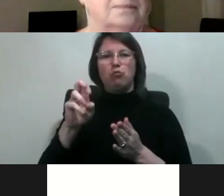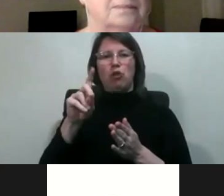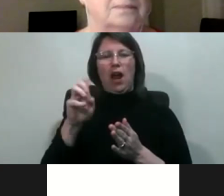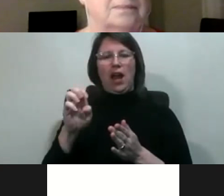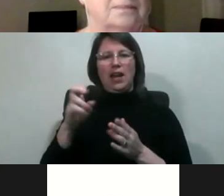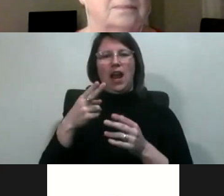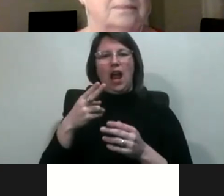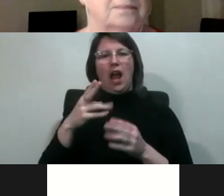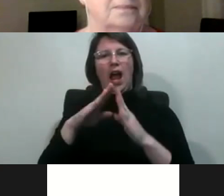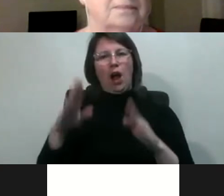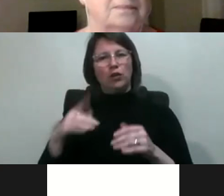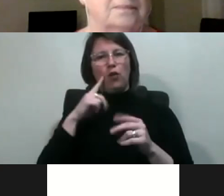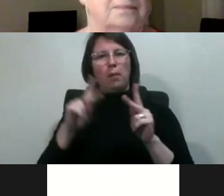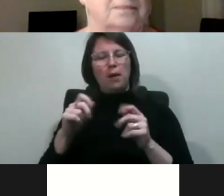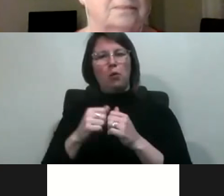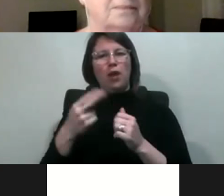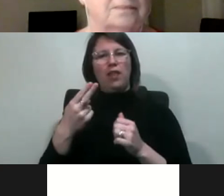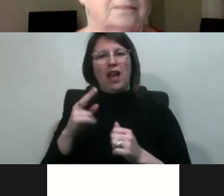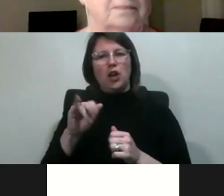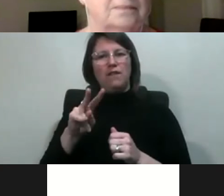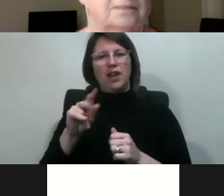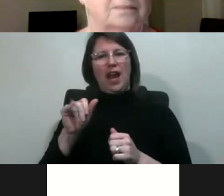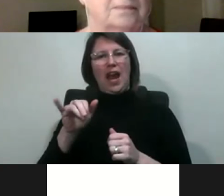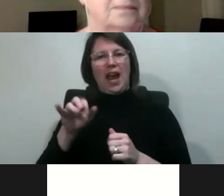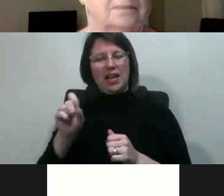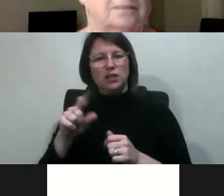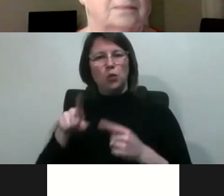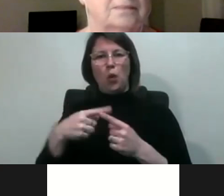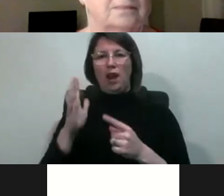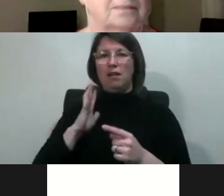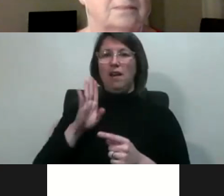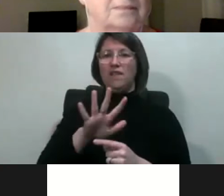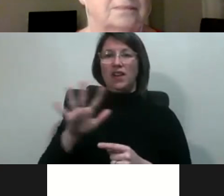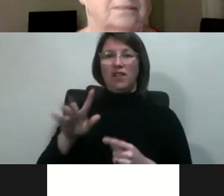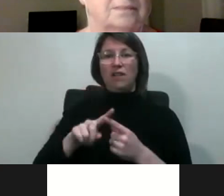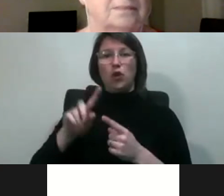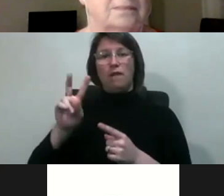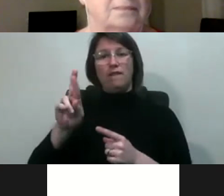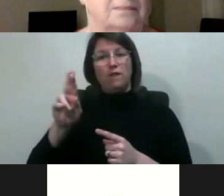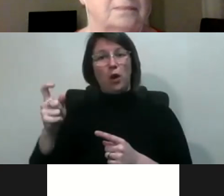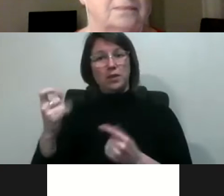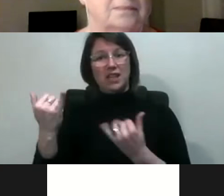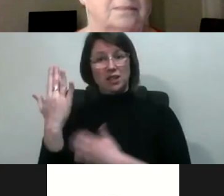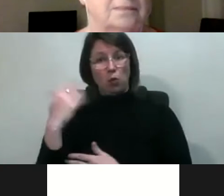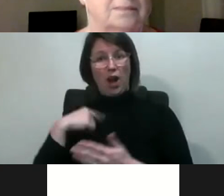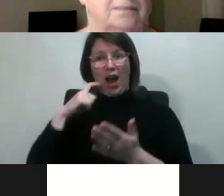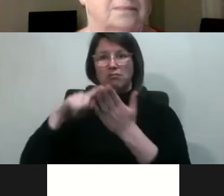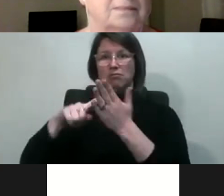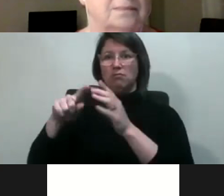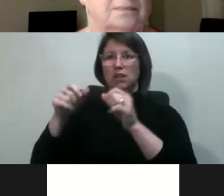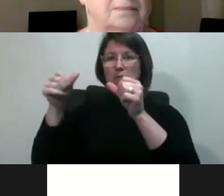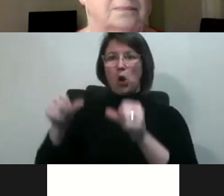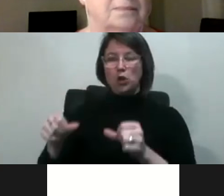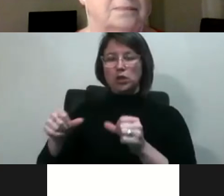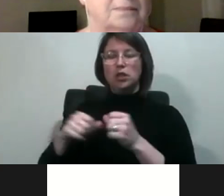with HIV/AIDS at 70 Queensbury Street. When I took the 55 city bus to my pharmacy this morning, I saw this notice. I'm over 65